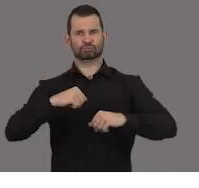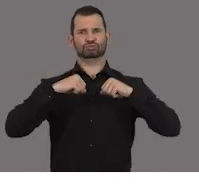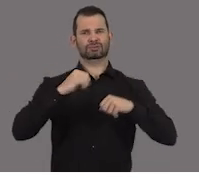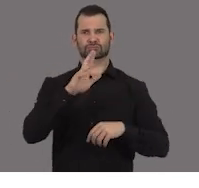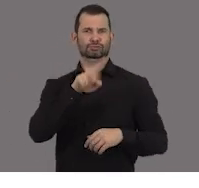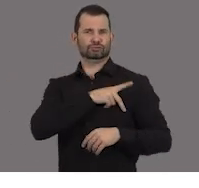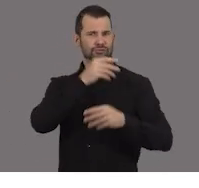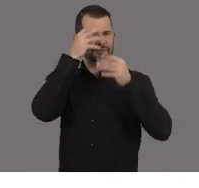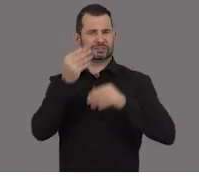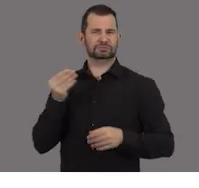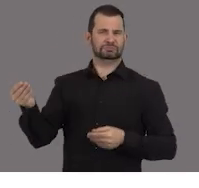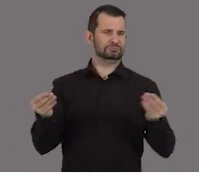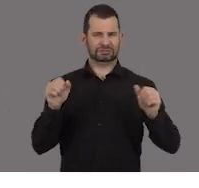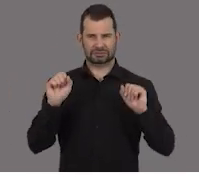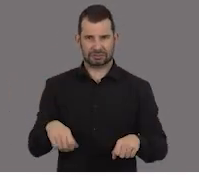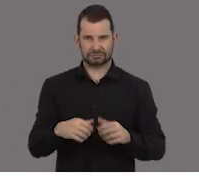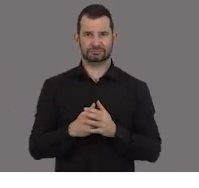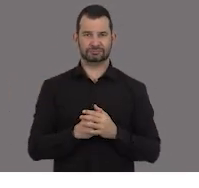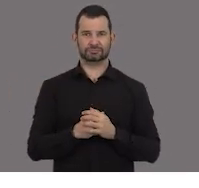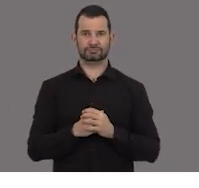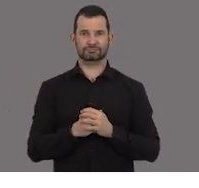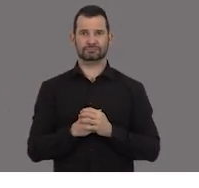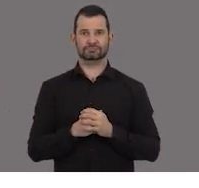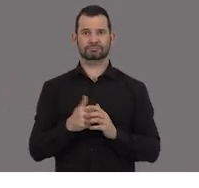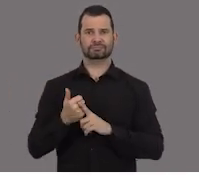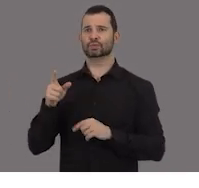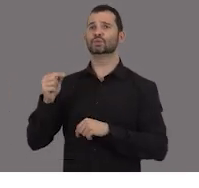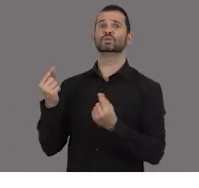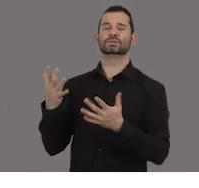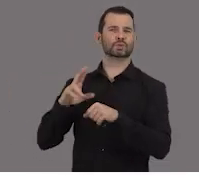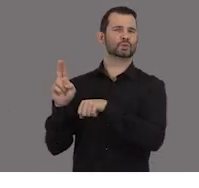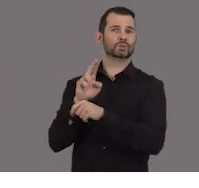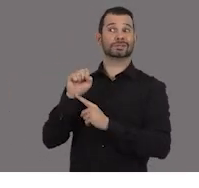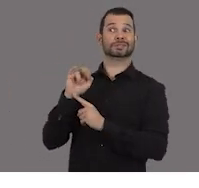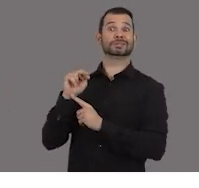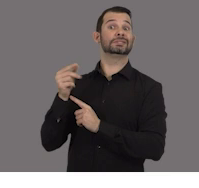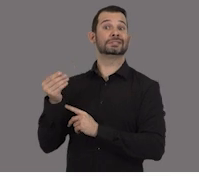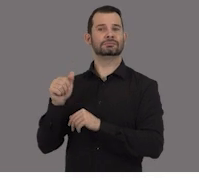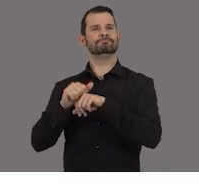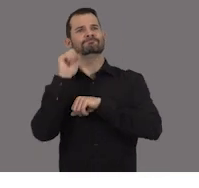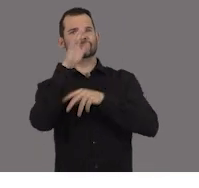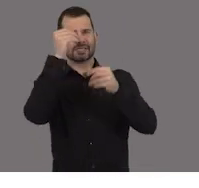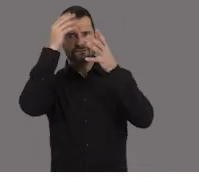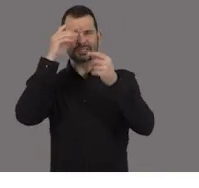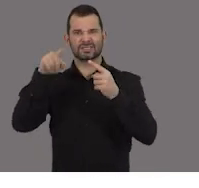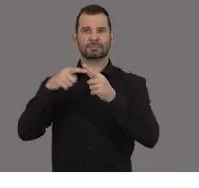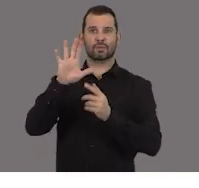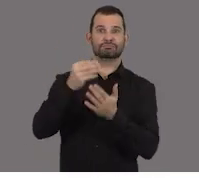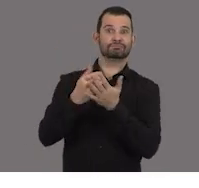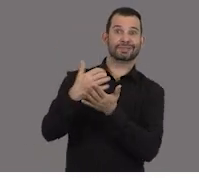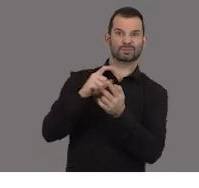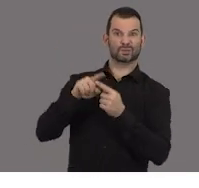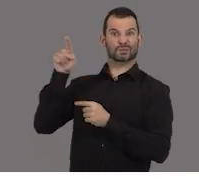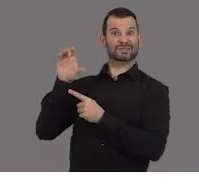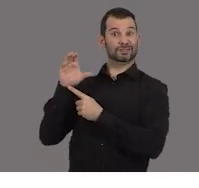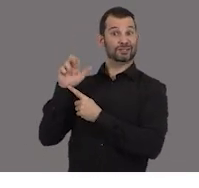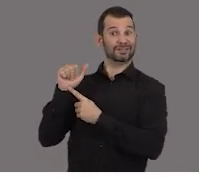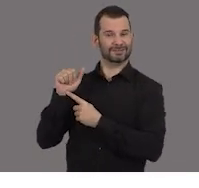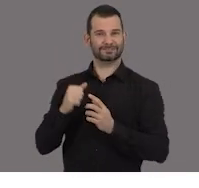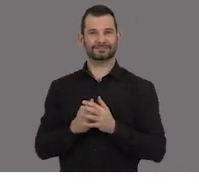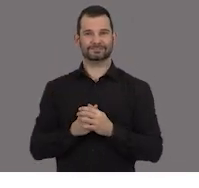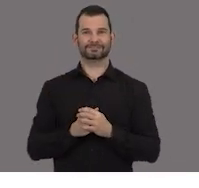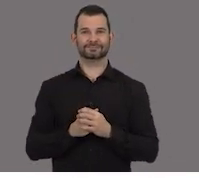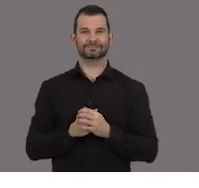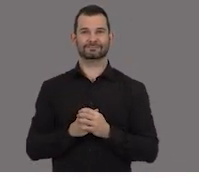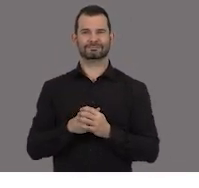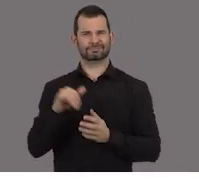account. They are responsible for protecting your personal information. They use your SIN to send information